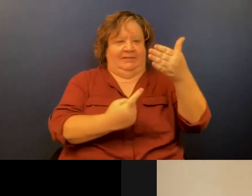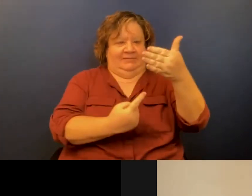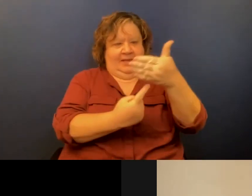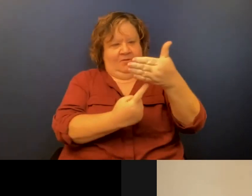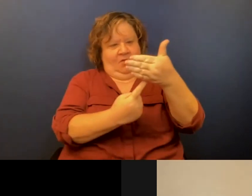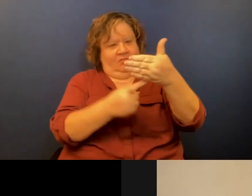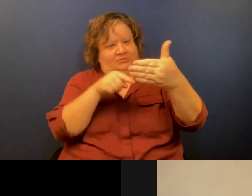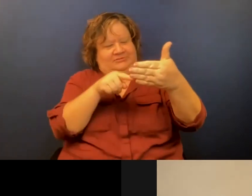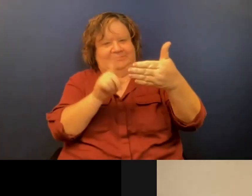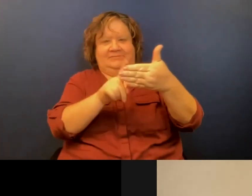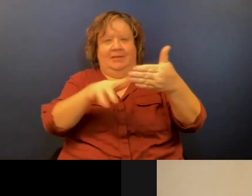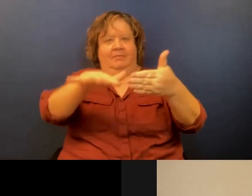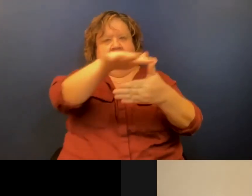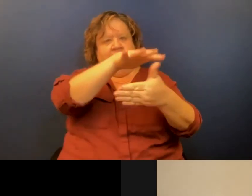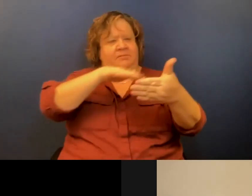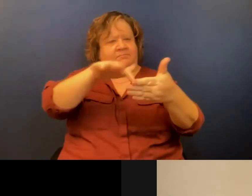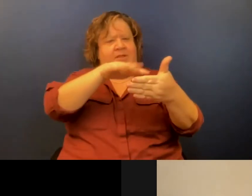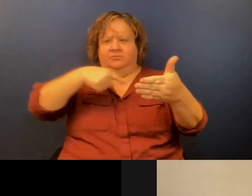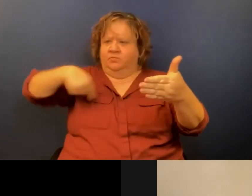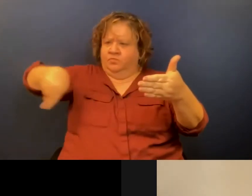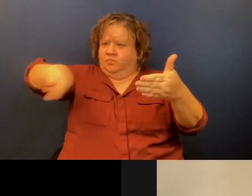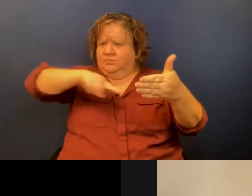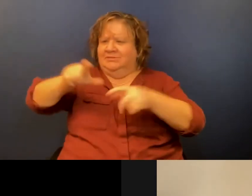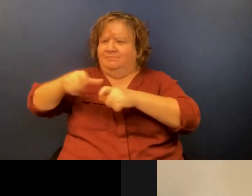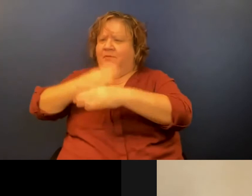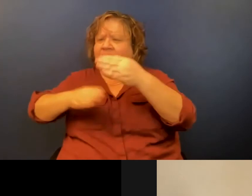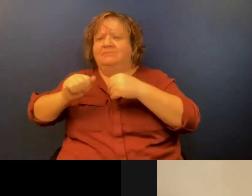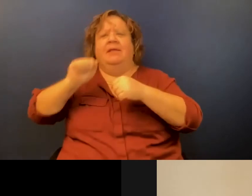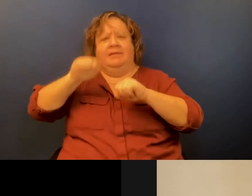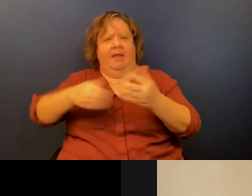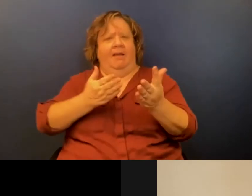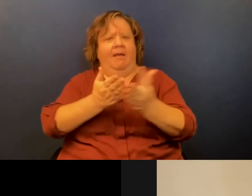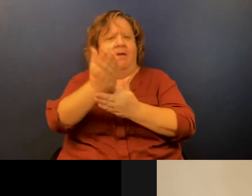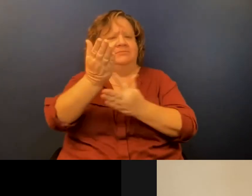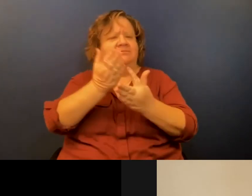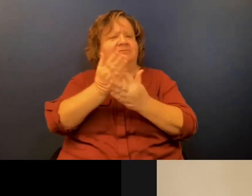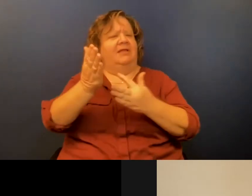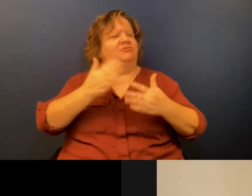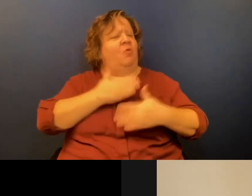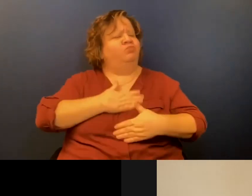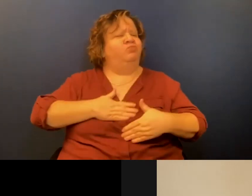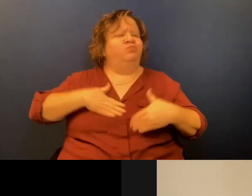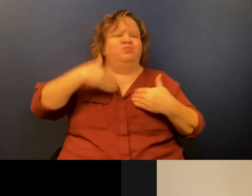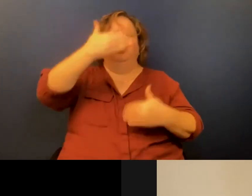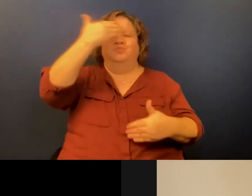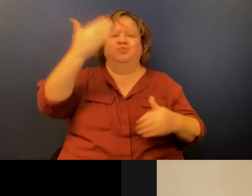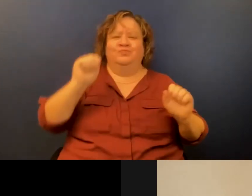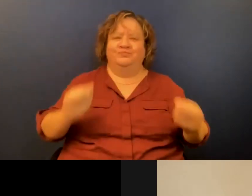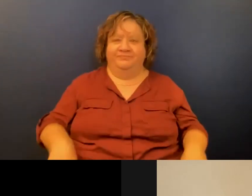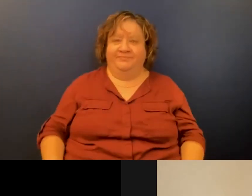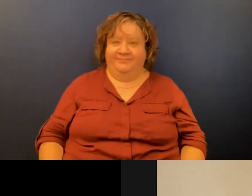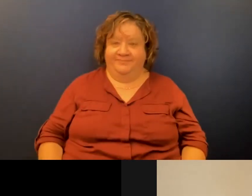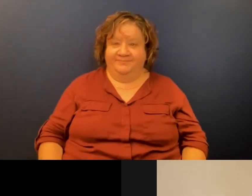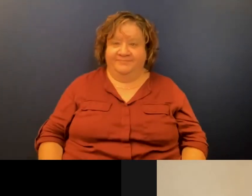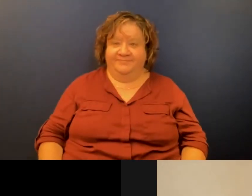recreational activities. This way we are able to get closer get closer through technology so that the young